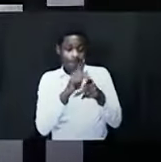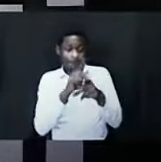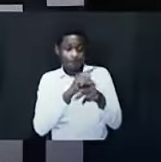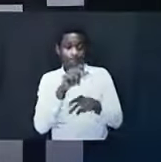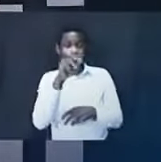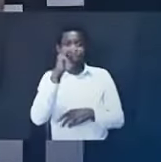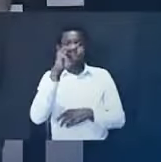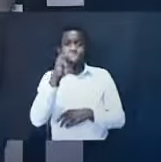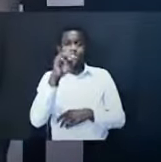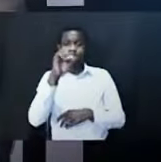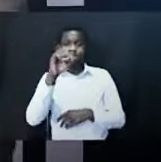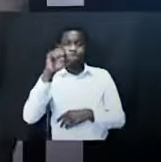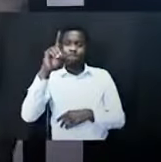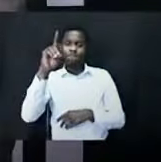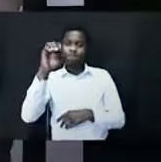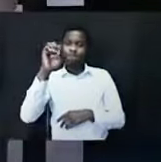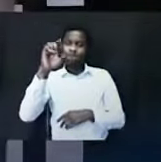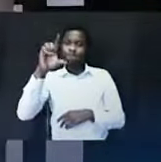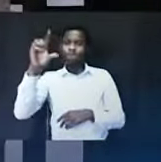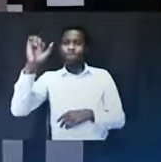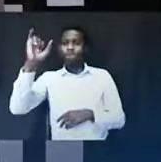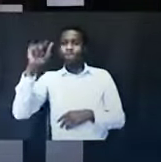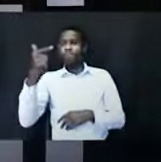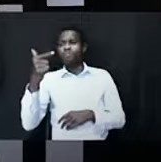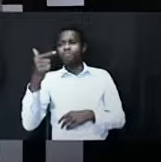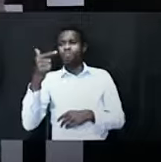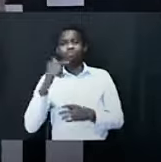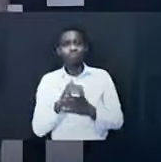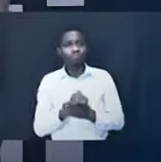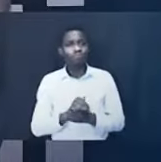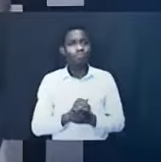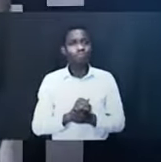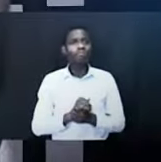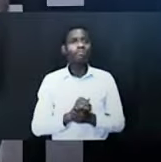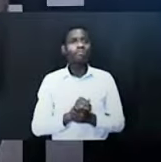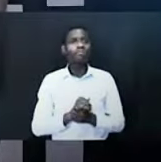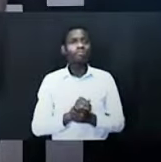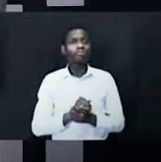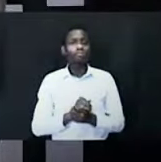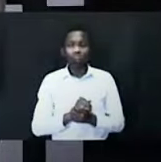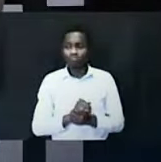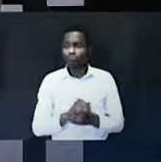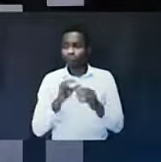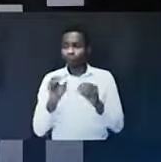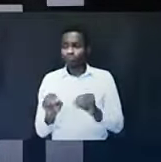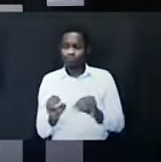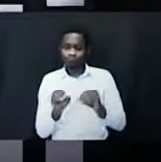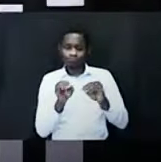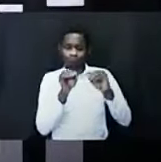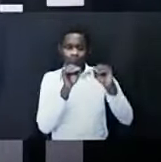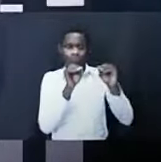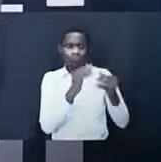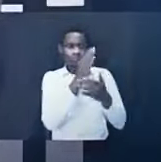Now, in modeling, you put us something out